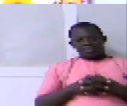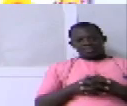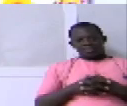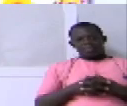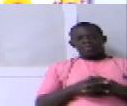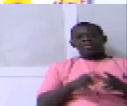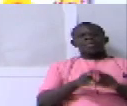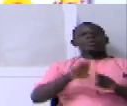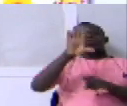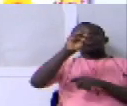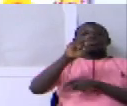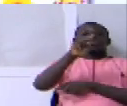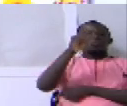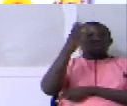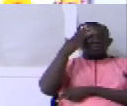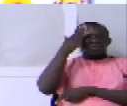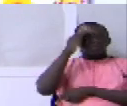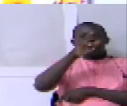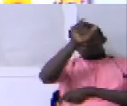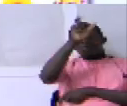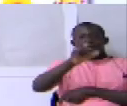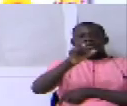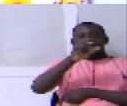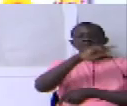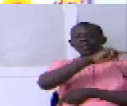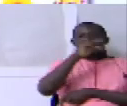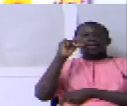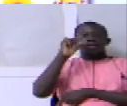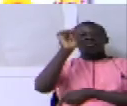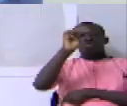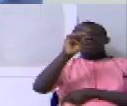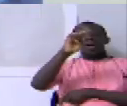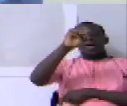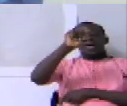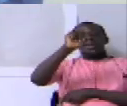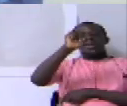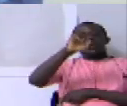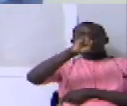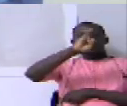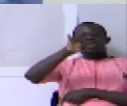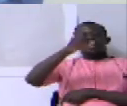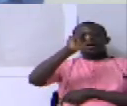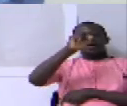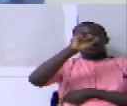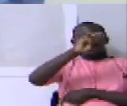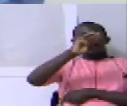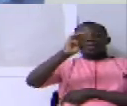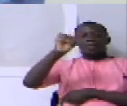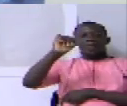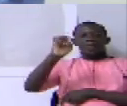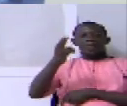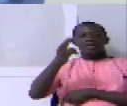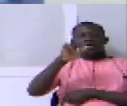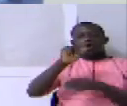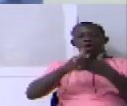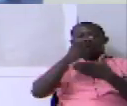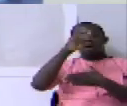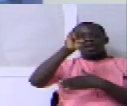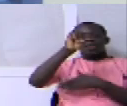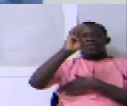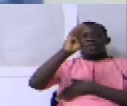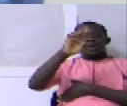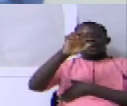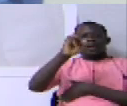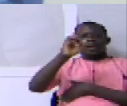Do you know a person called Ijame or Ibrahim Jame? Fomolo ne ka fome Ijame wala Ibrahim